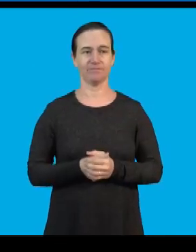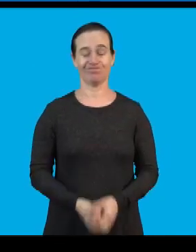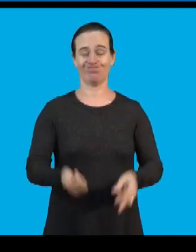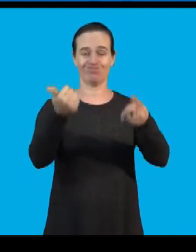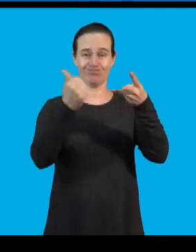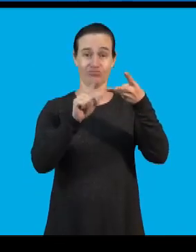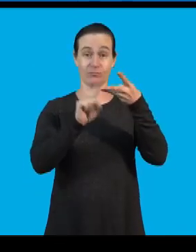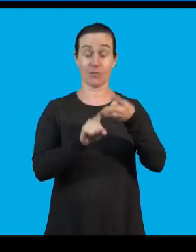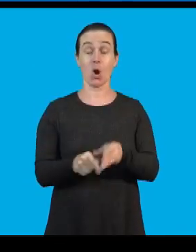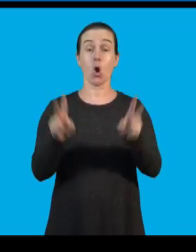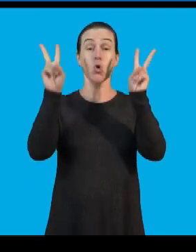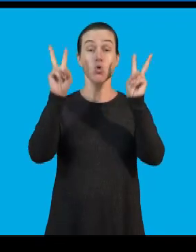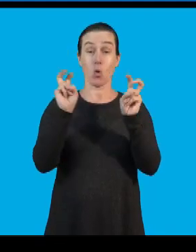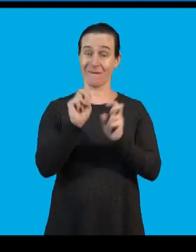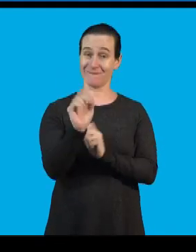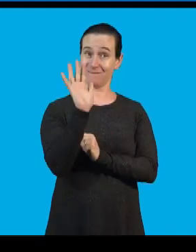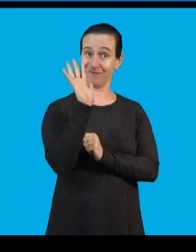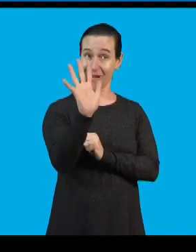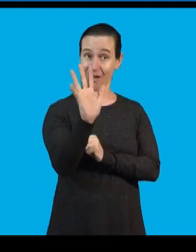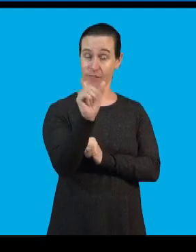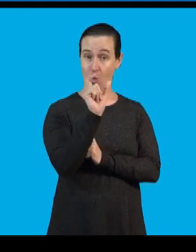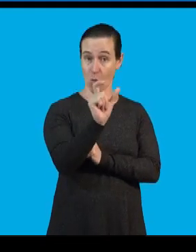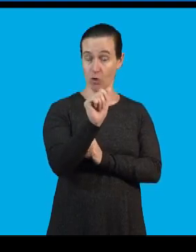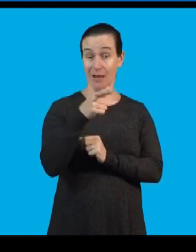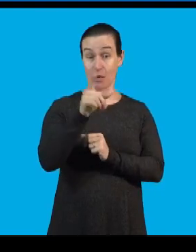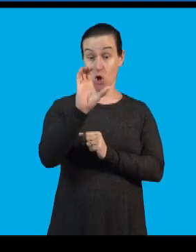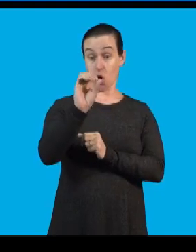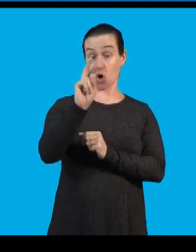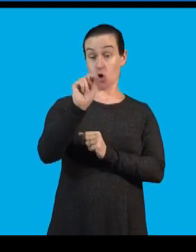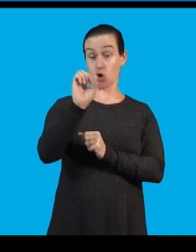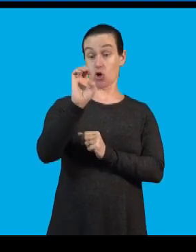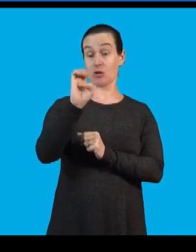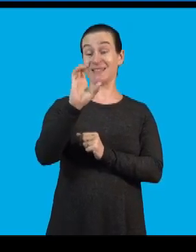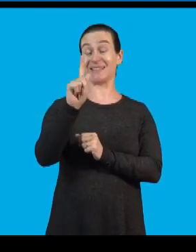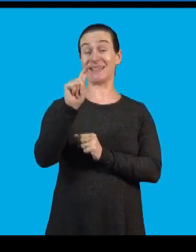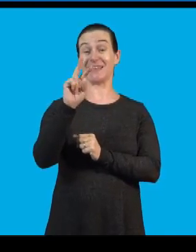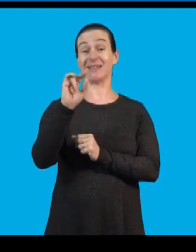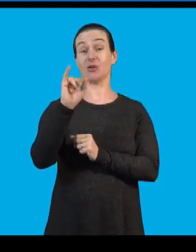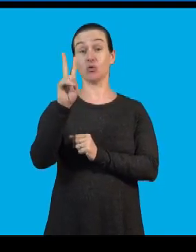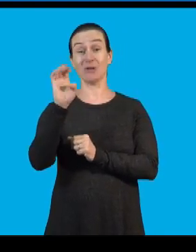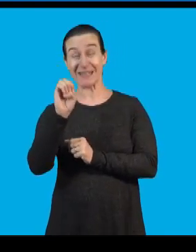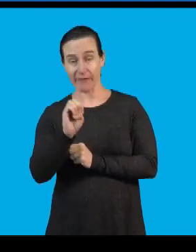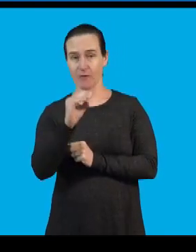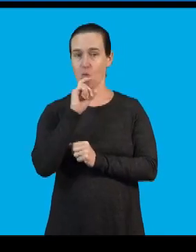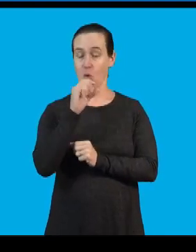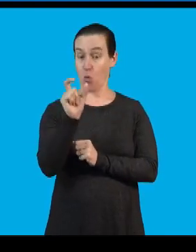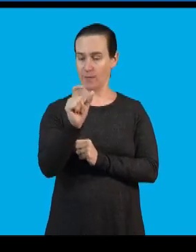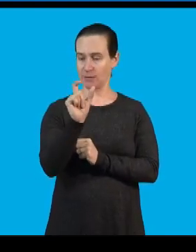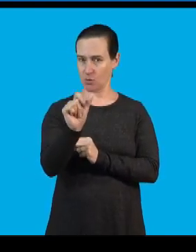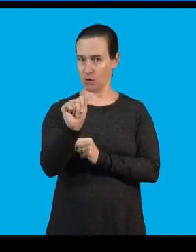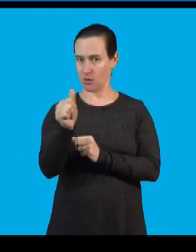question. Quote 5 consecutive words, right? Take note,